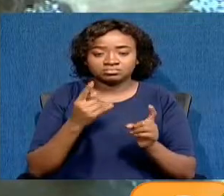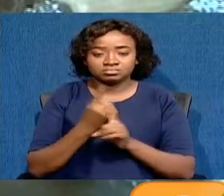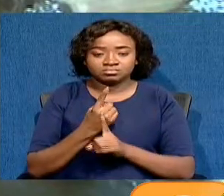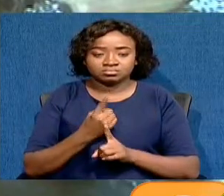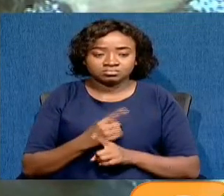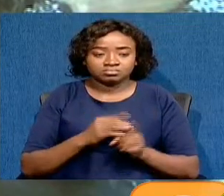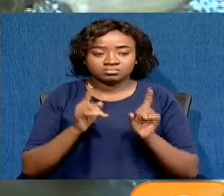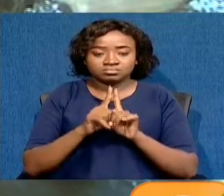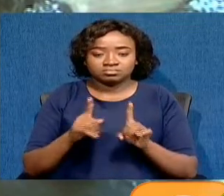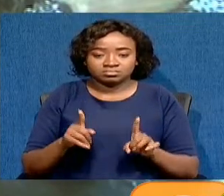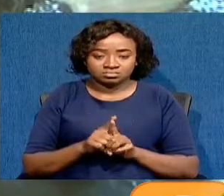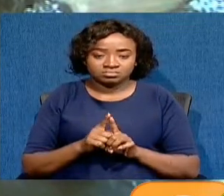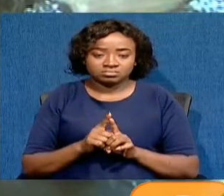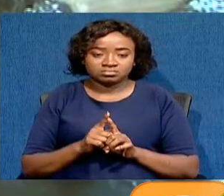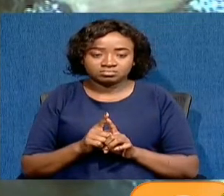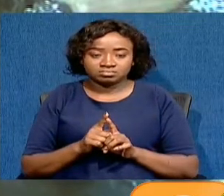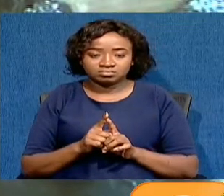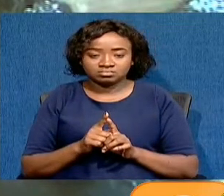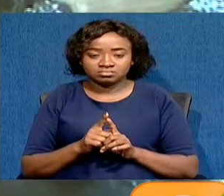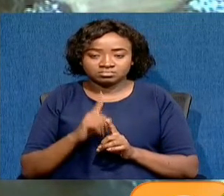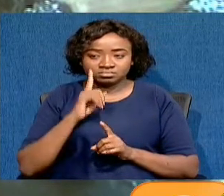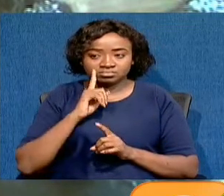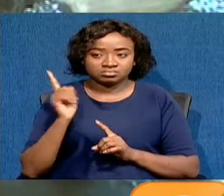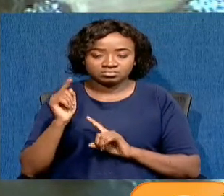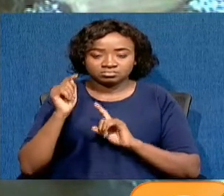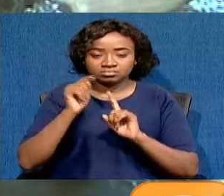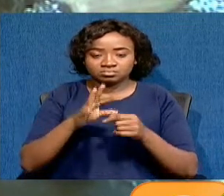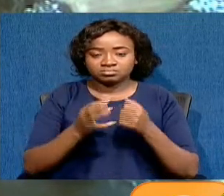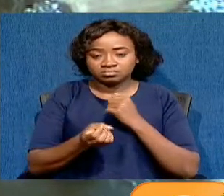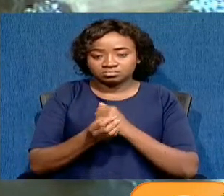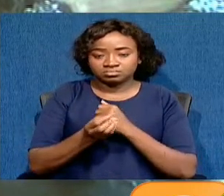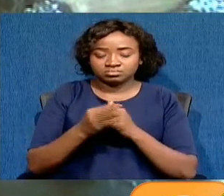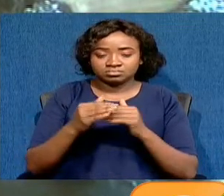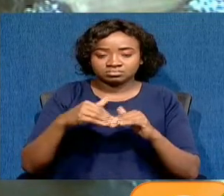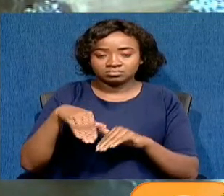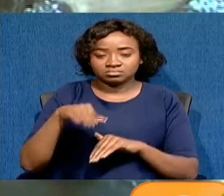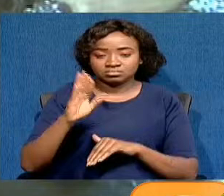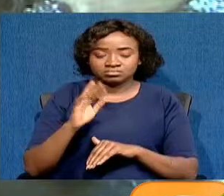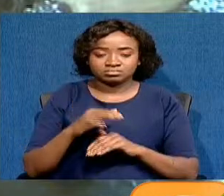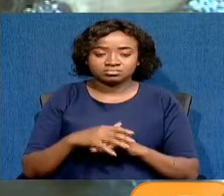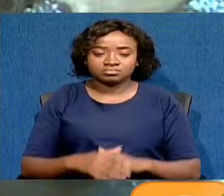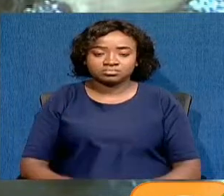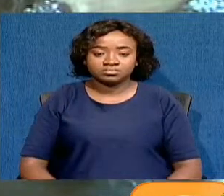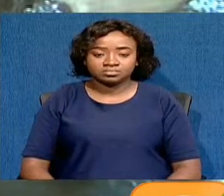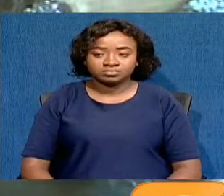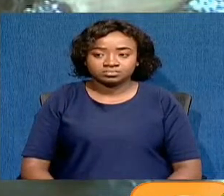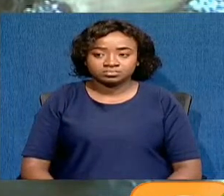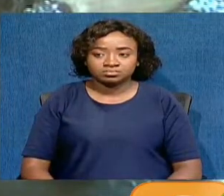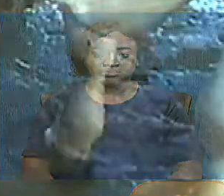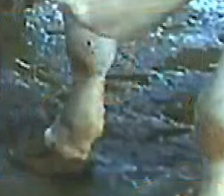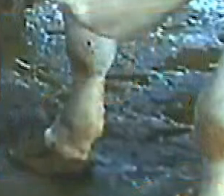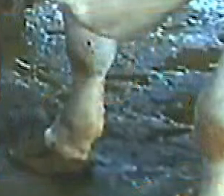reporter Dennis Otieno visited one such farm in the county and tells us more on this week's Smart Farm.